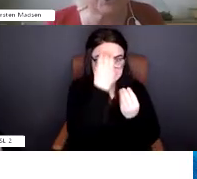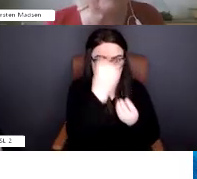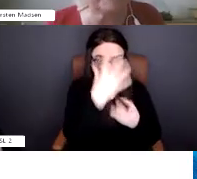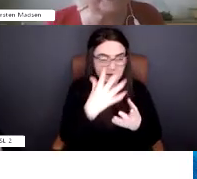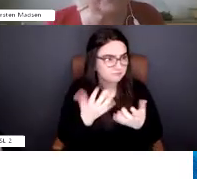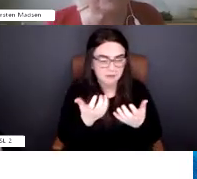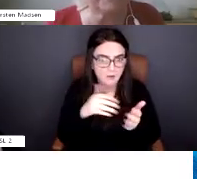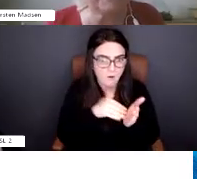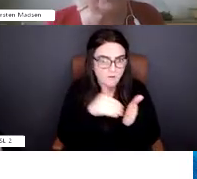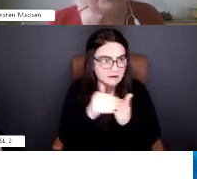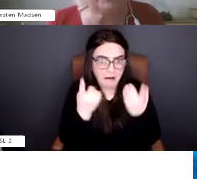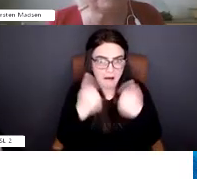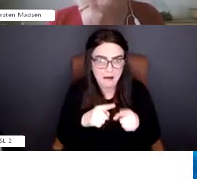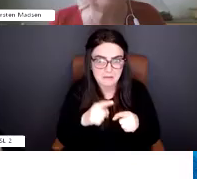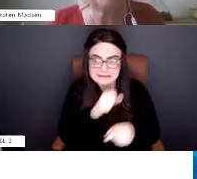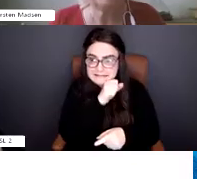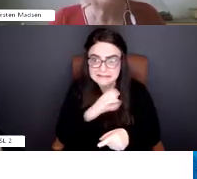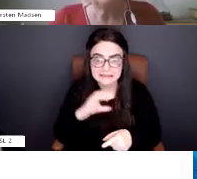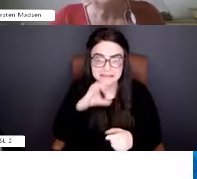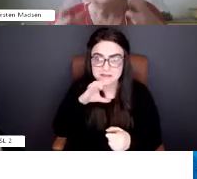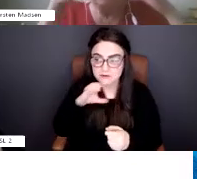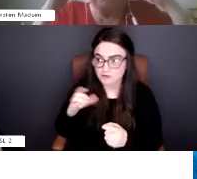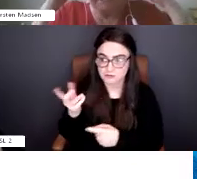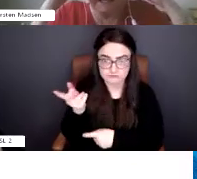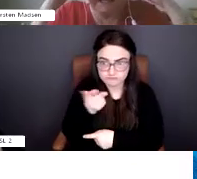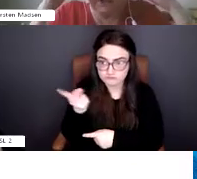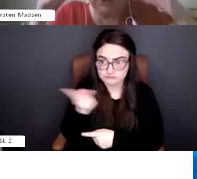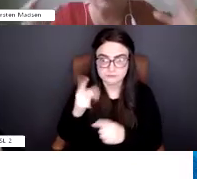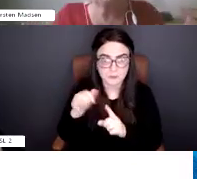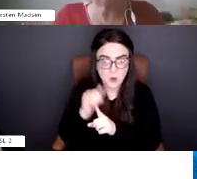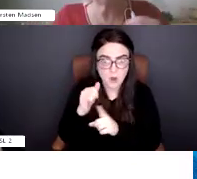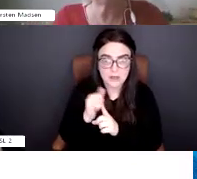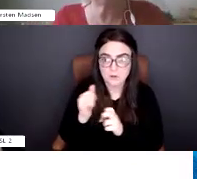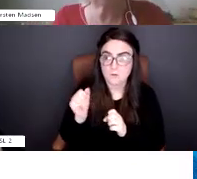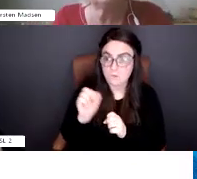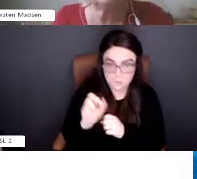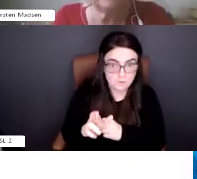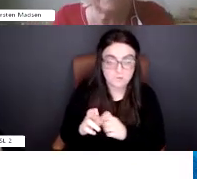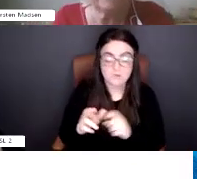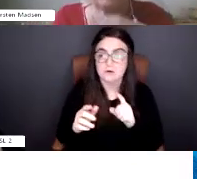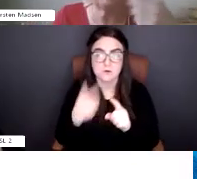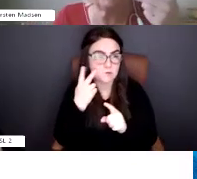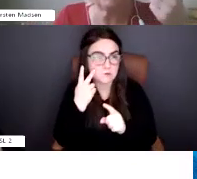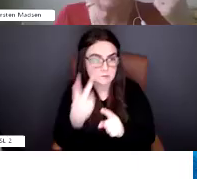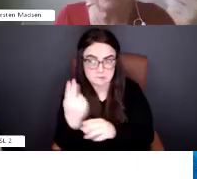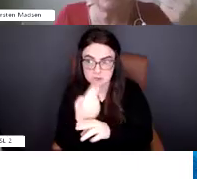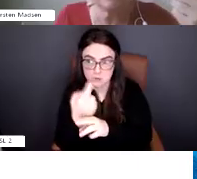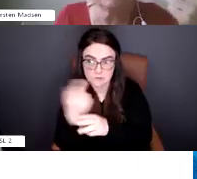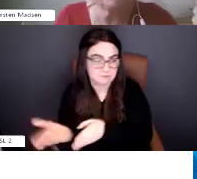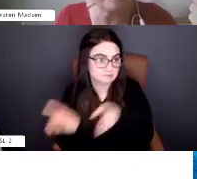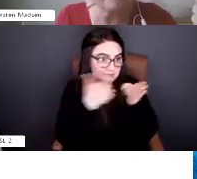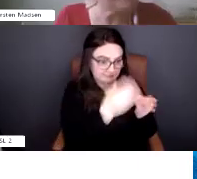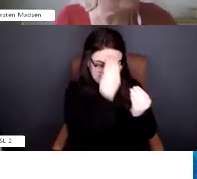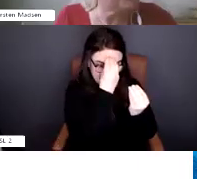nature of senior-to-senior bullying, and crucially, to use this data to create a